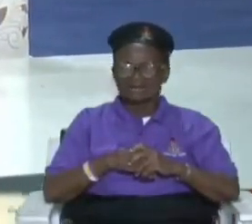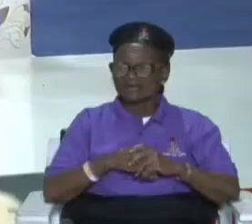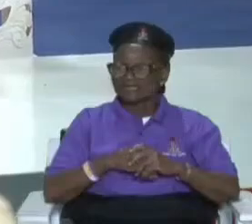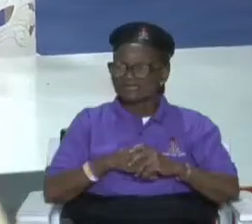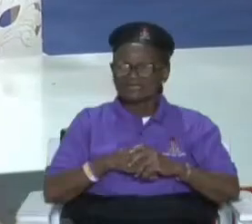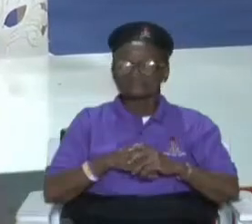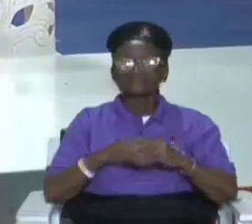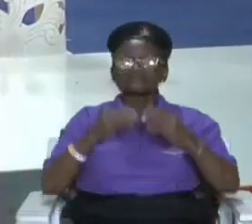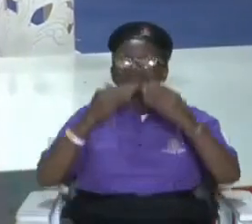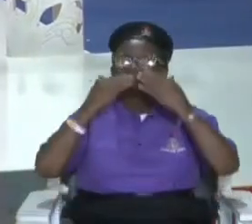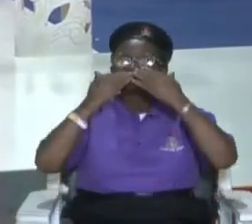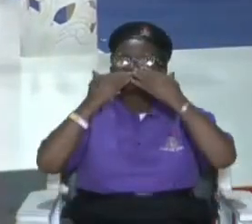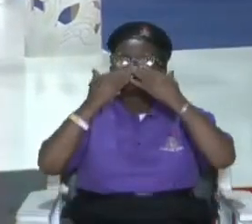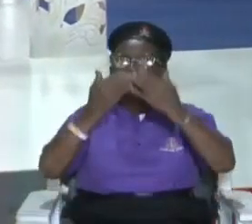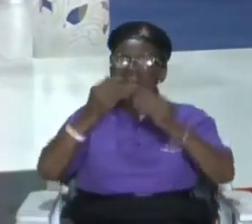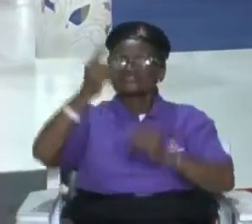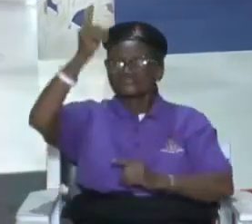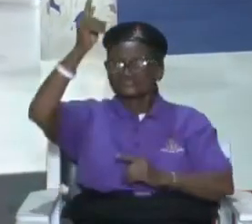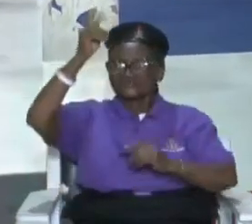Jesus. Thank you, Lord.